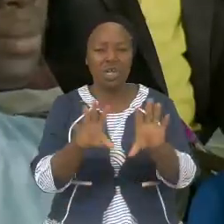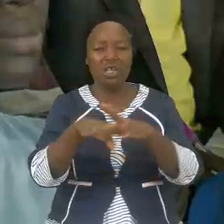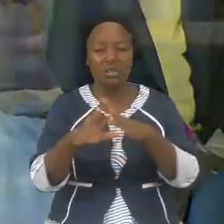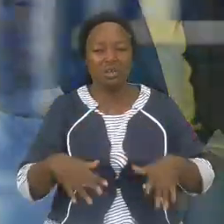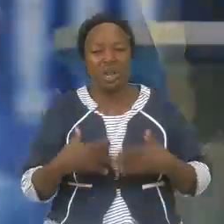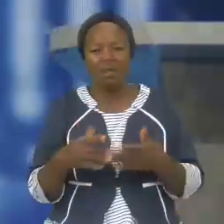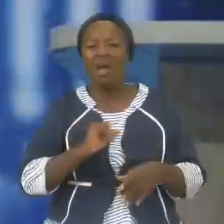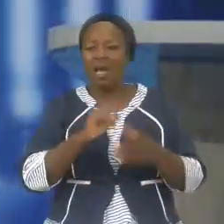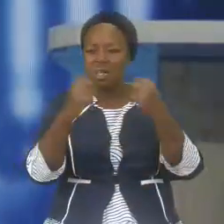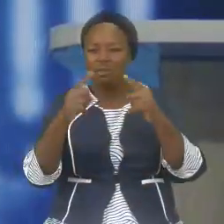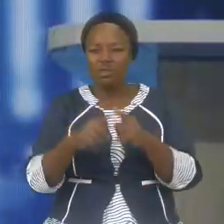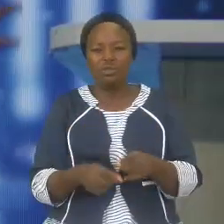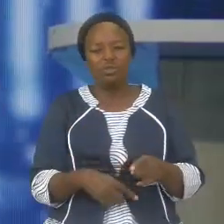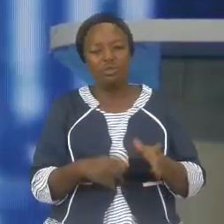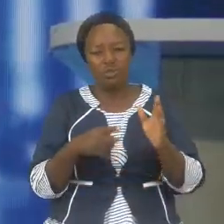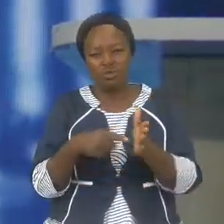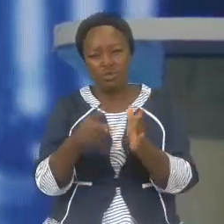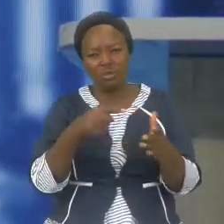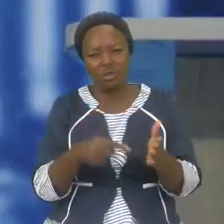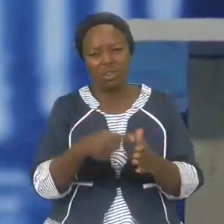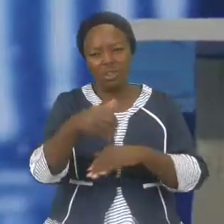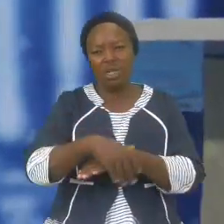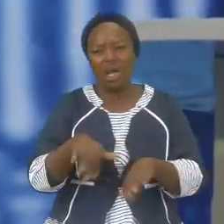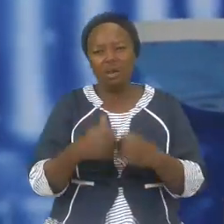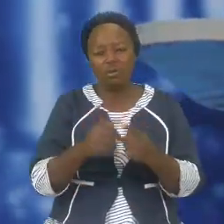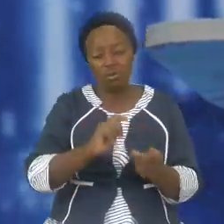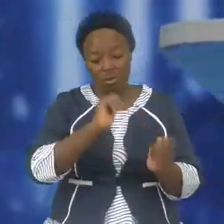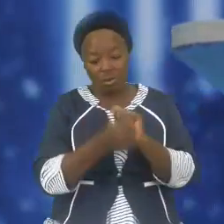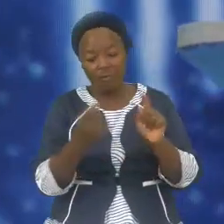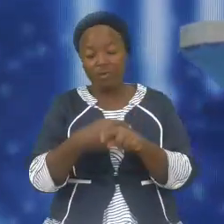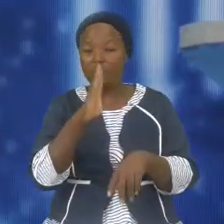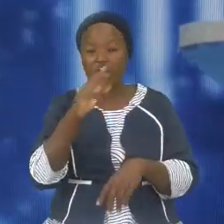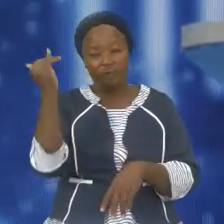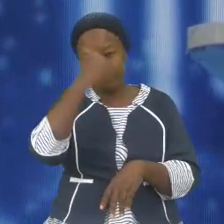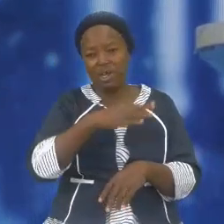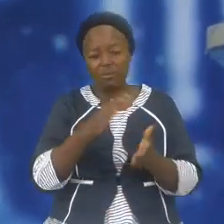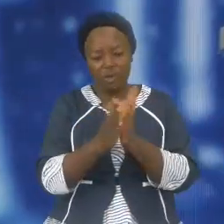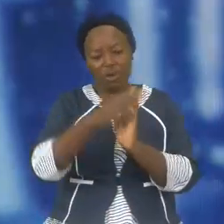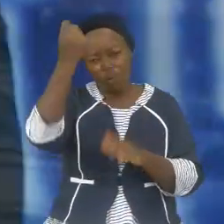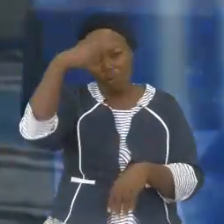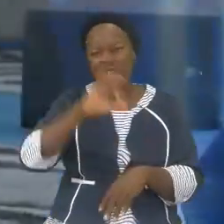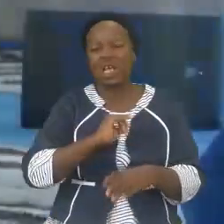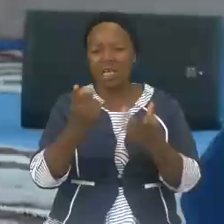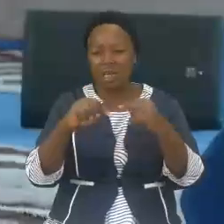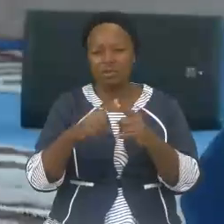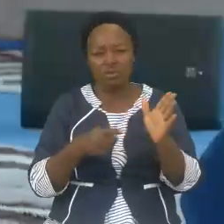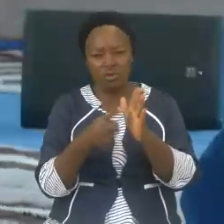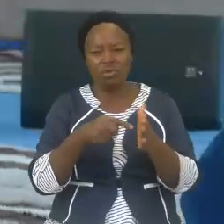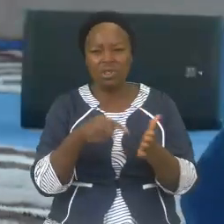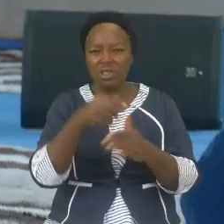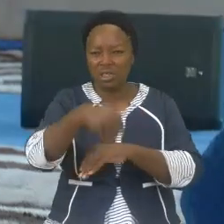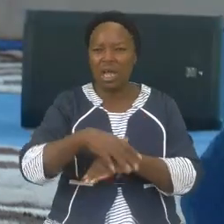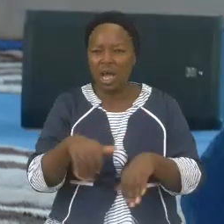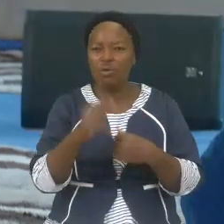tonight how to turn from being foolish and then you become wise. I came to show you tonight how your name will